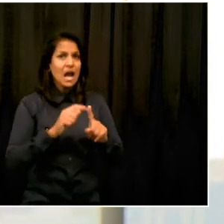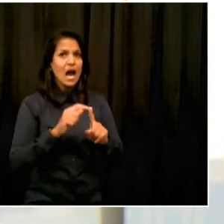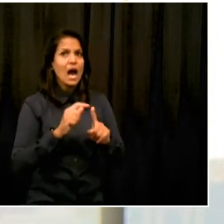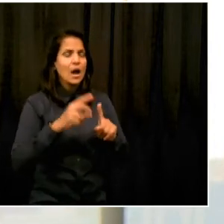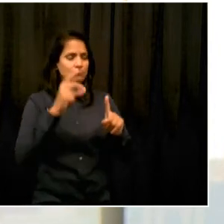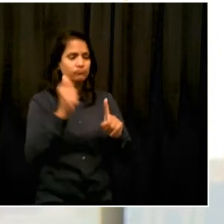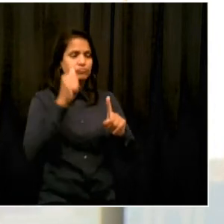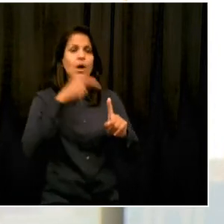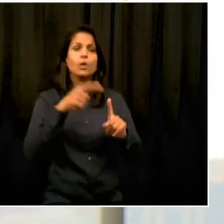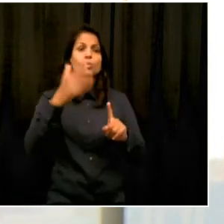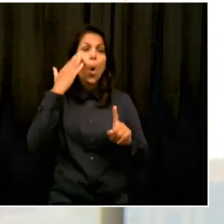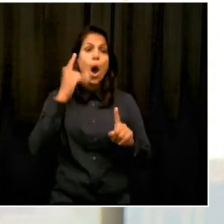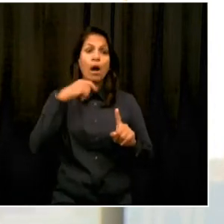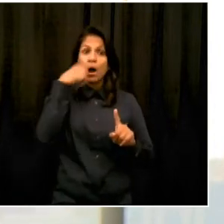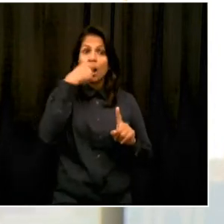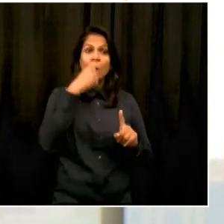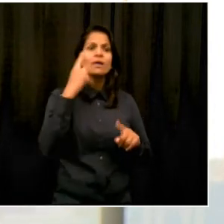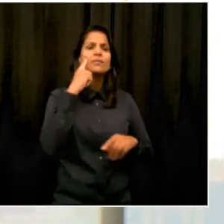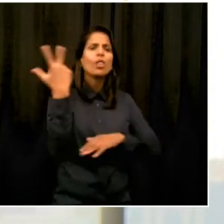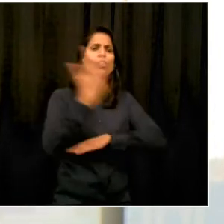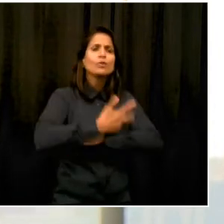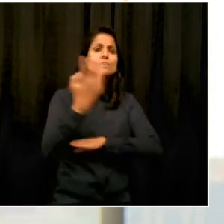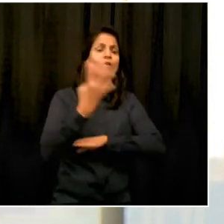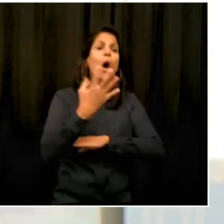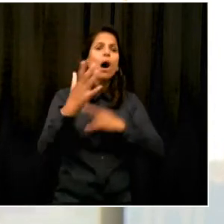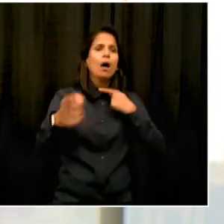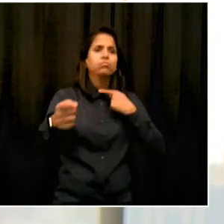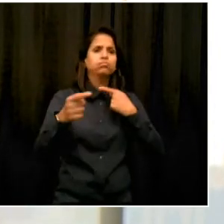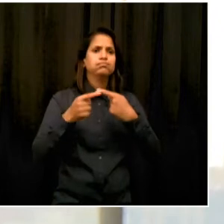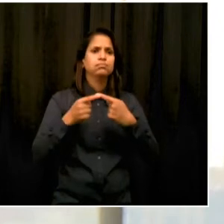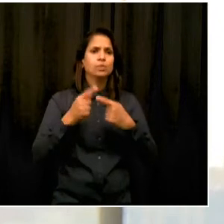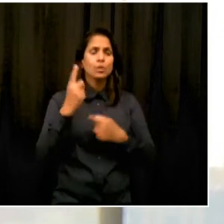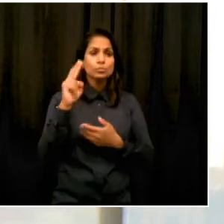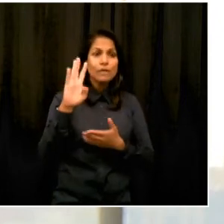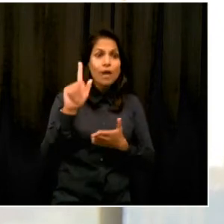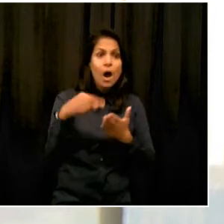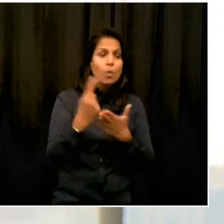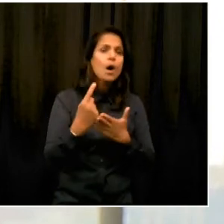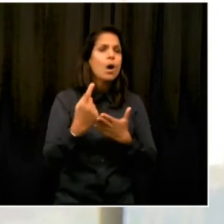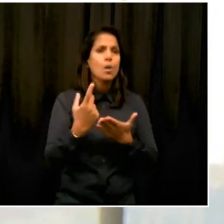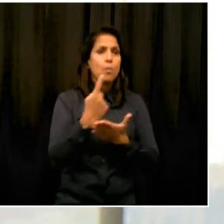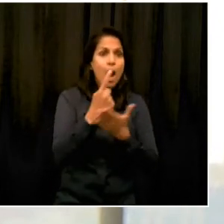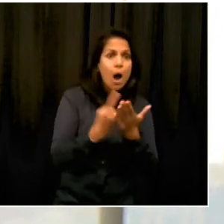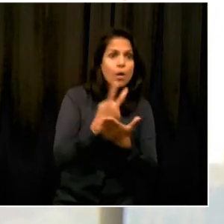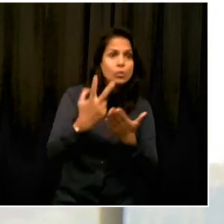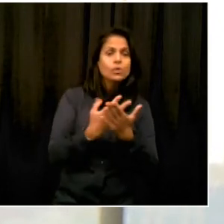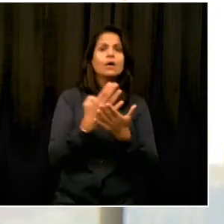Quick, reliable testing is what will help get more and more New Yorkers back to work safely.